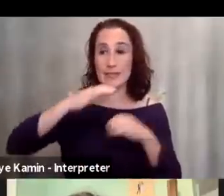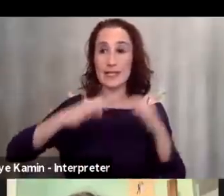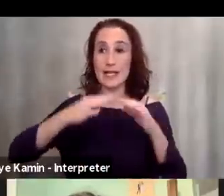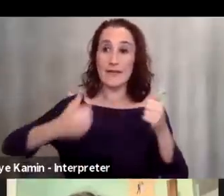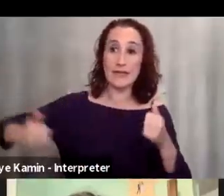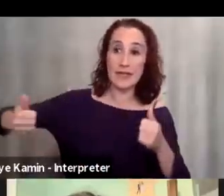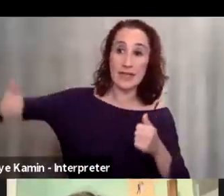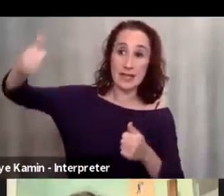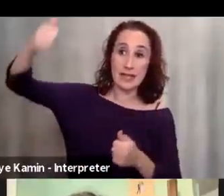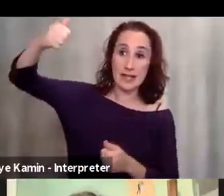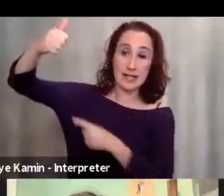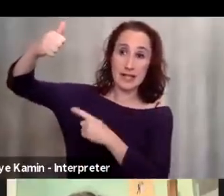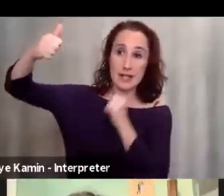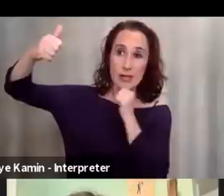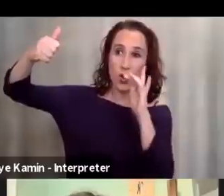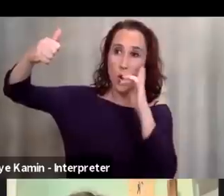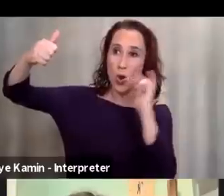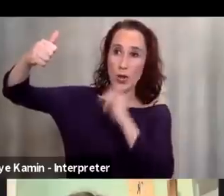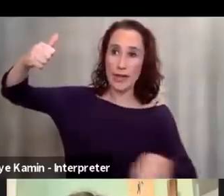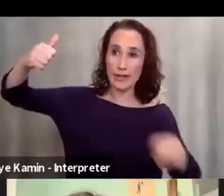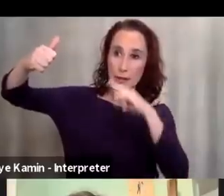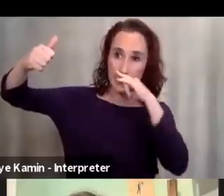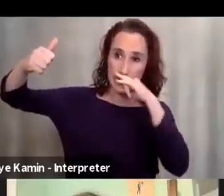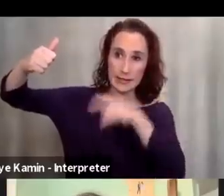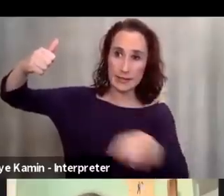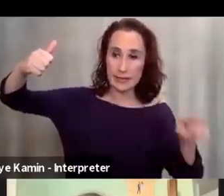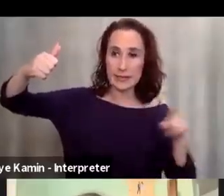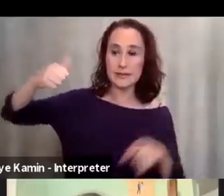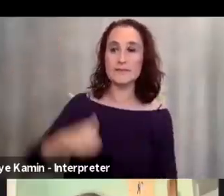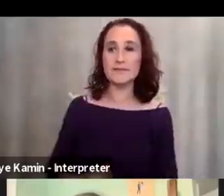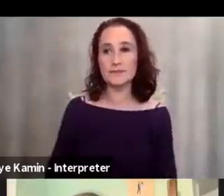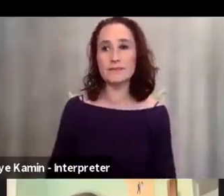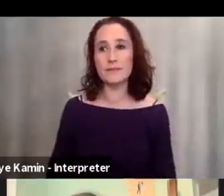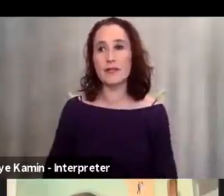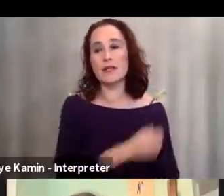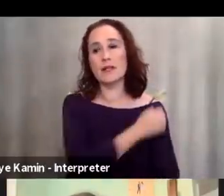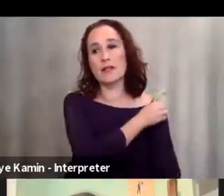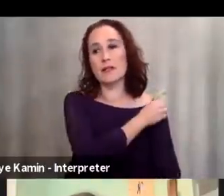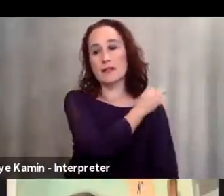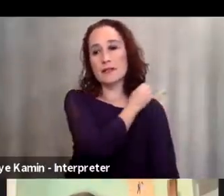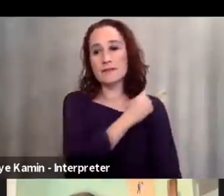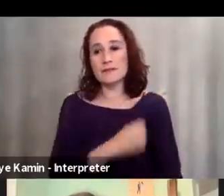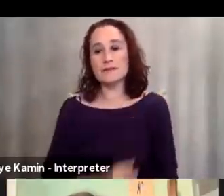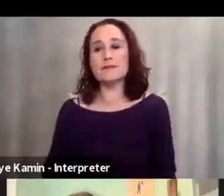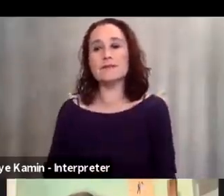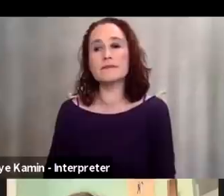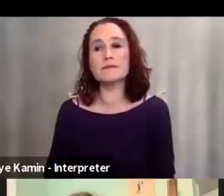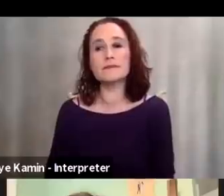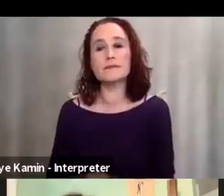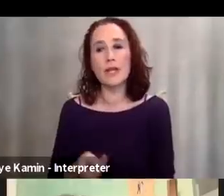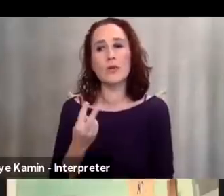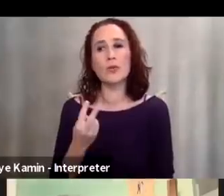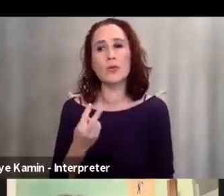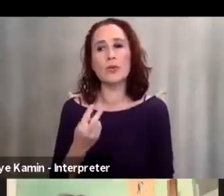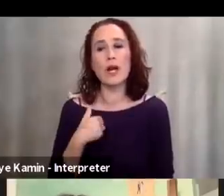very top don't look like those kids. And I think that's essential. And two, I'm